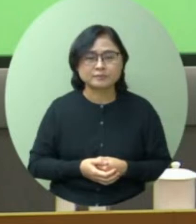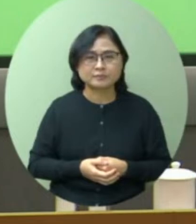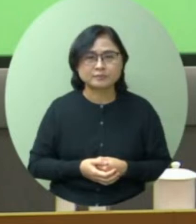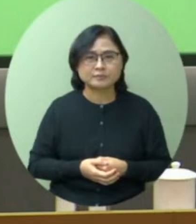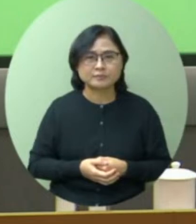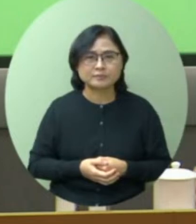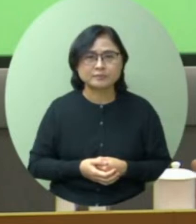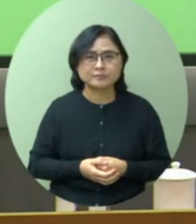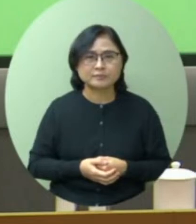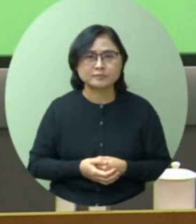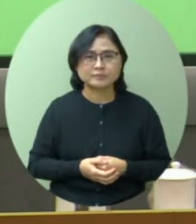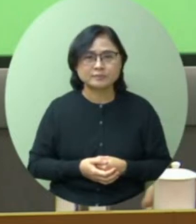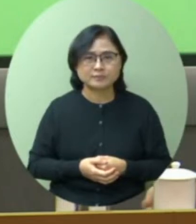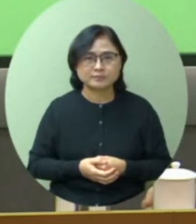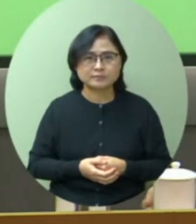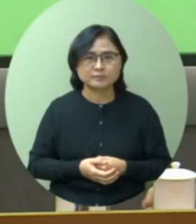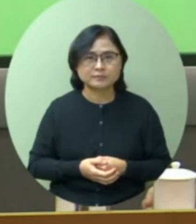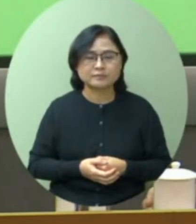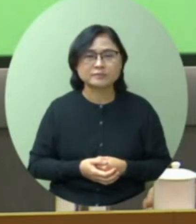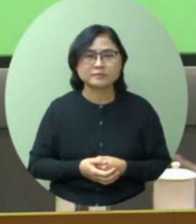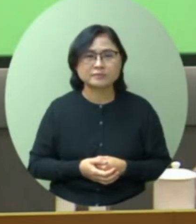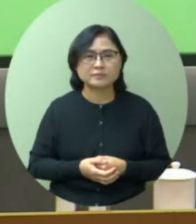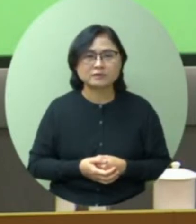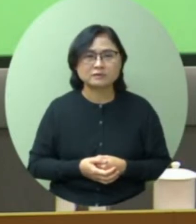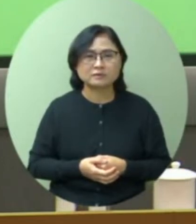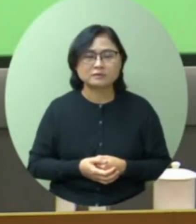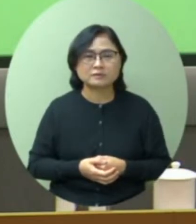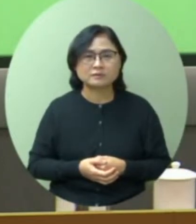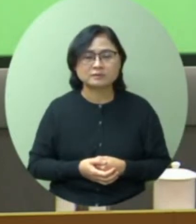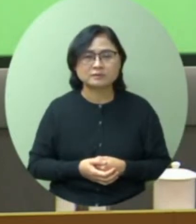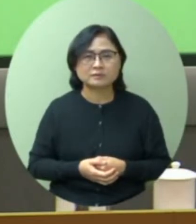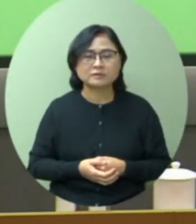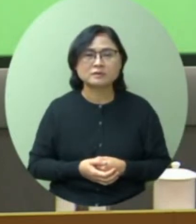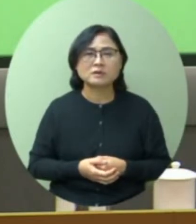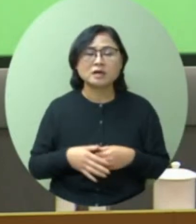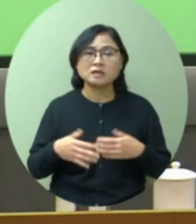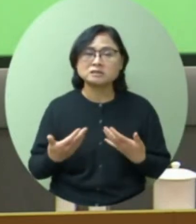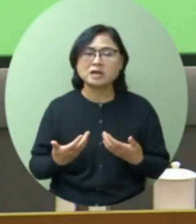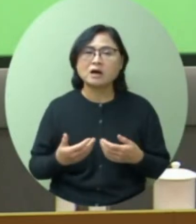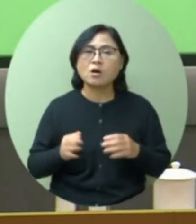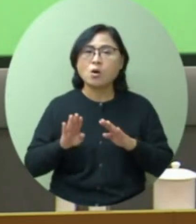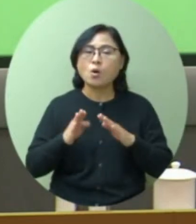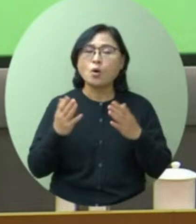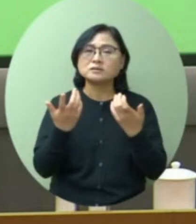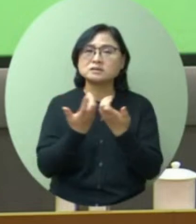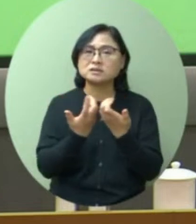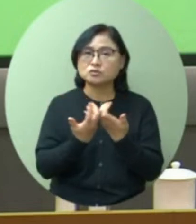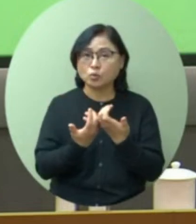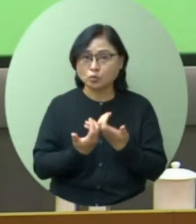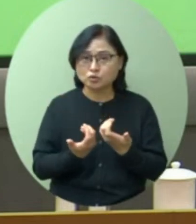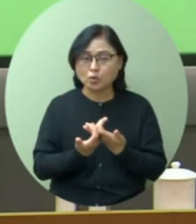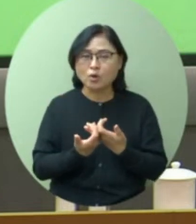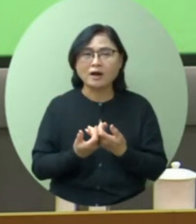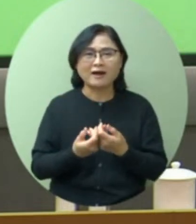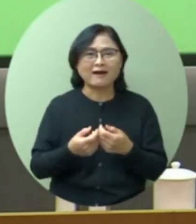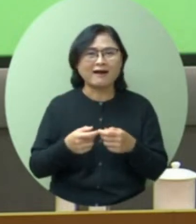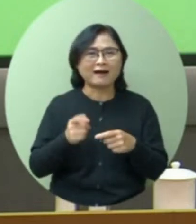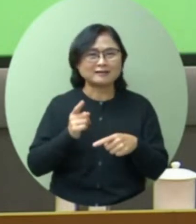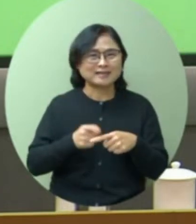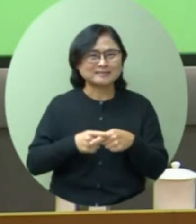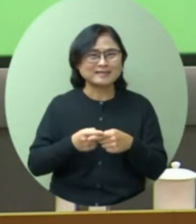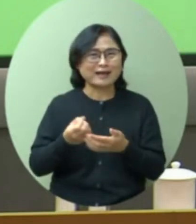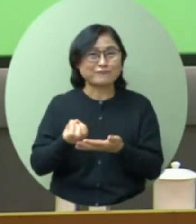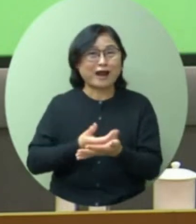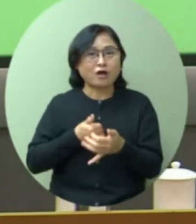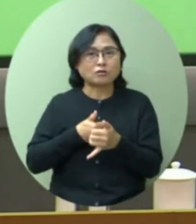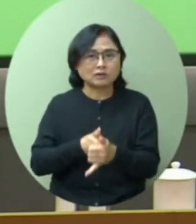be a few years. Because first of all, we'll have to pass the legislation, which I think